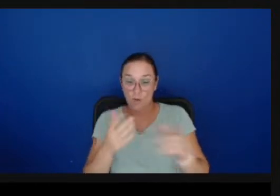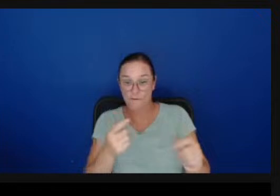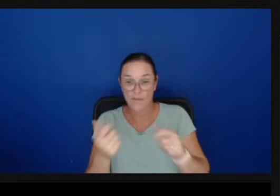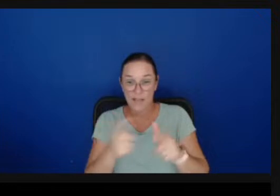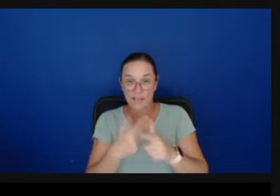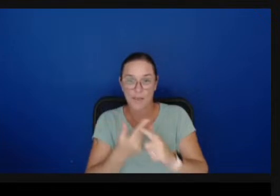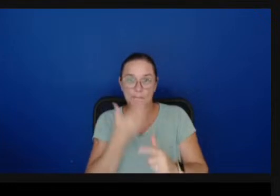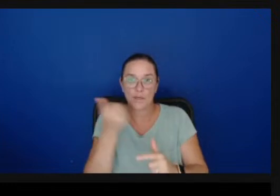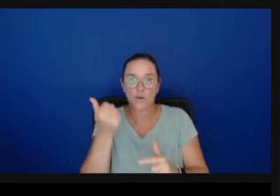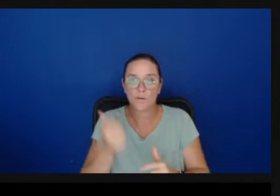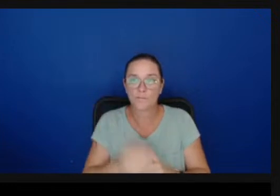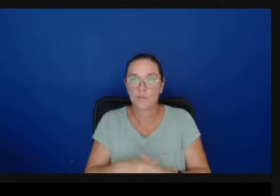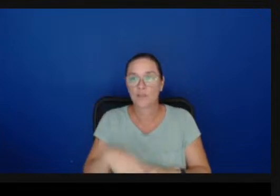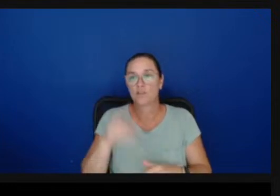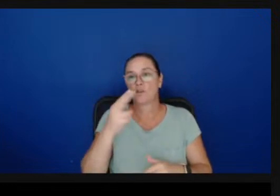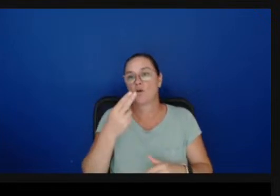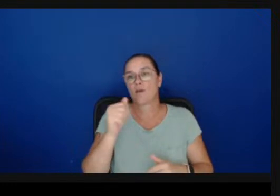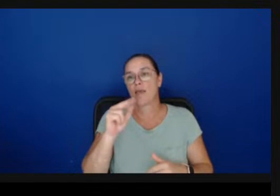Hannah Dietrich